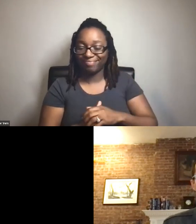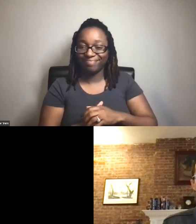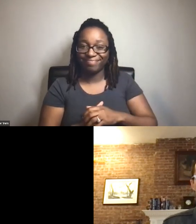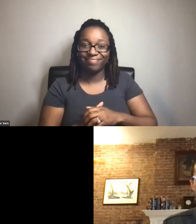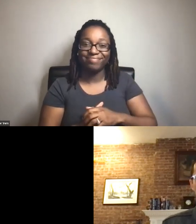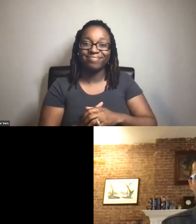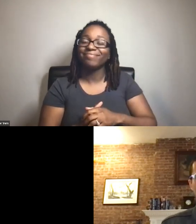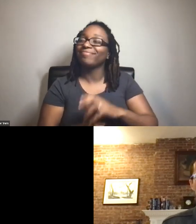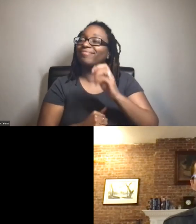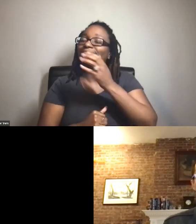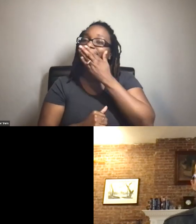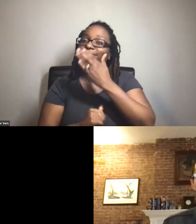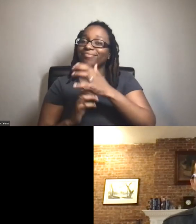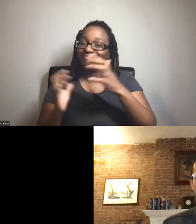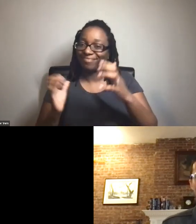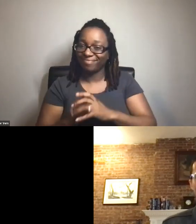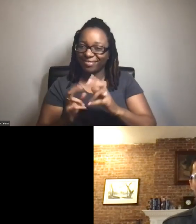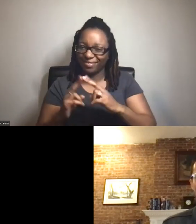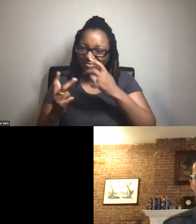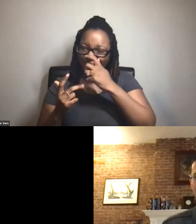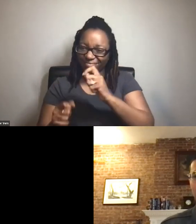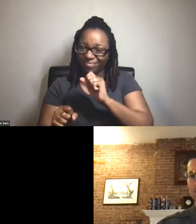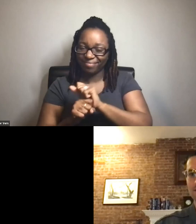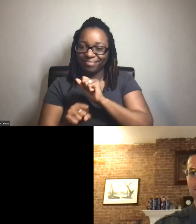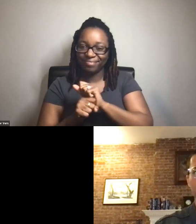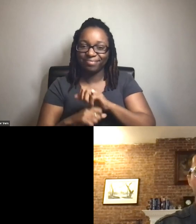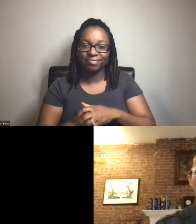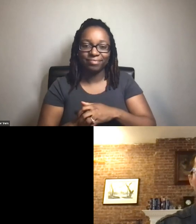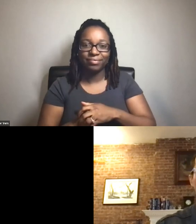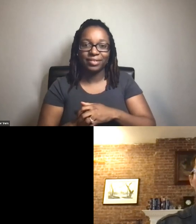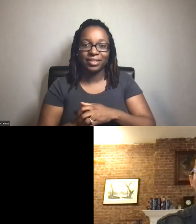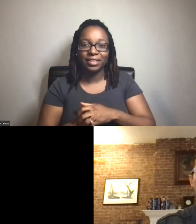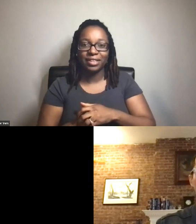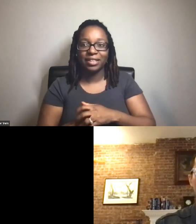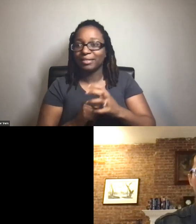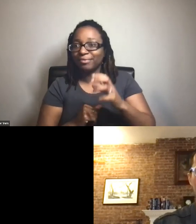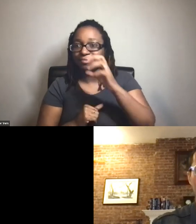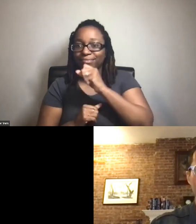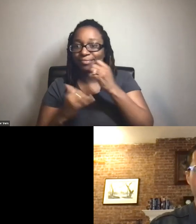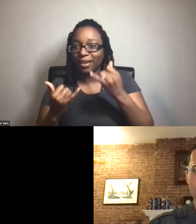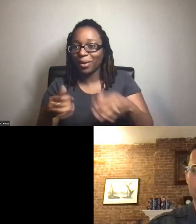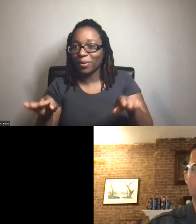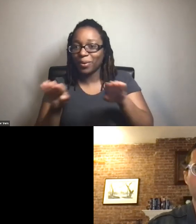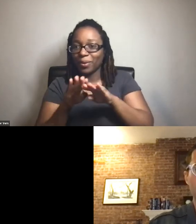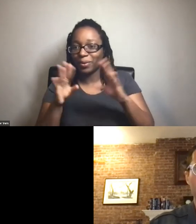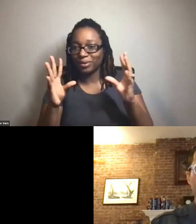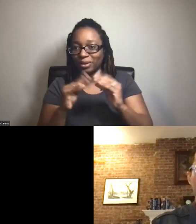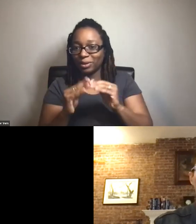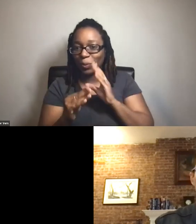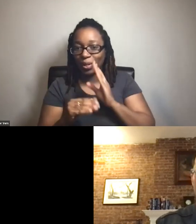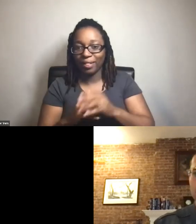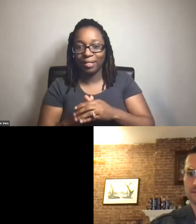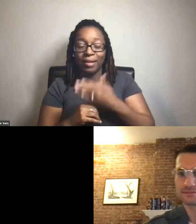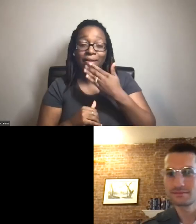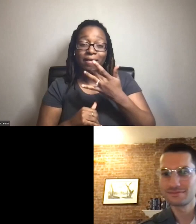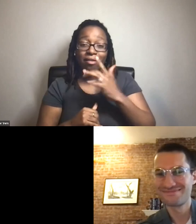you very much. Very interesting work. I guess we can close the session. So good luck